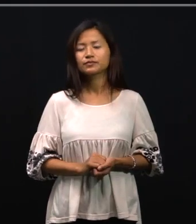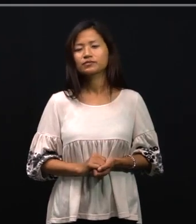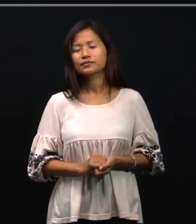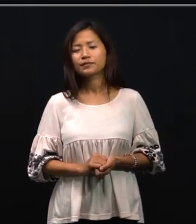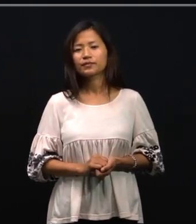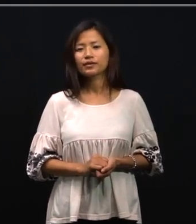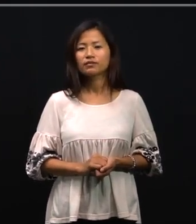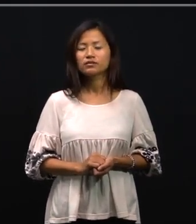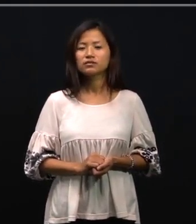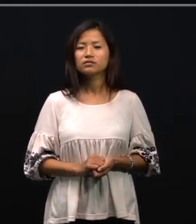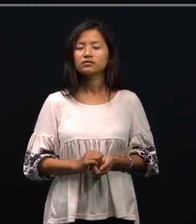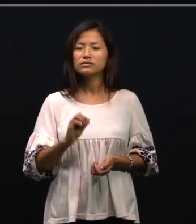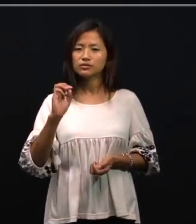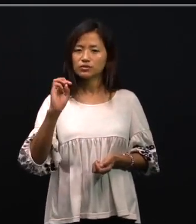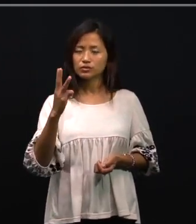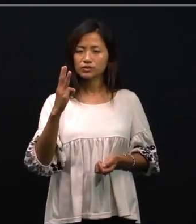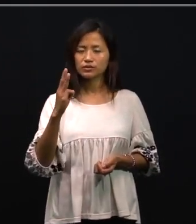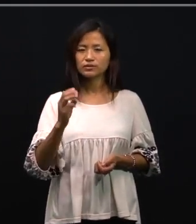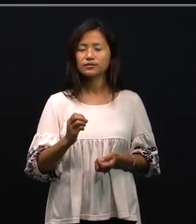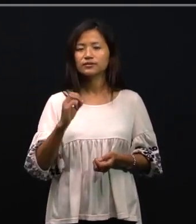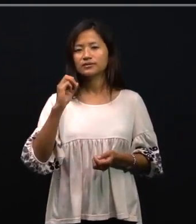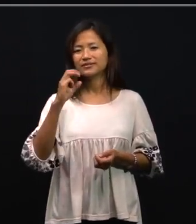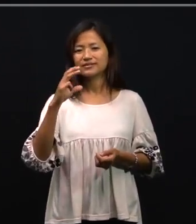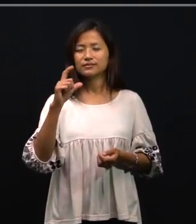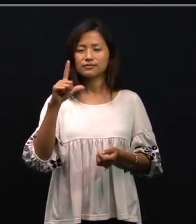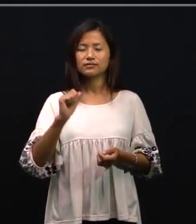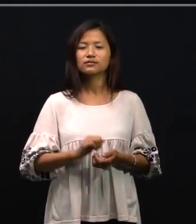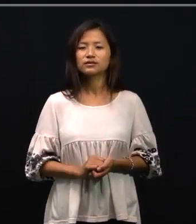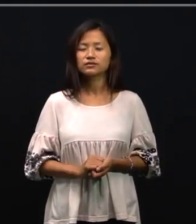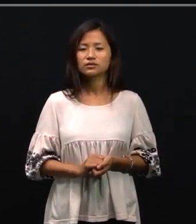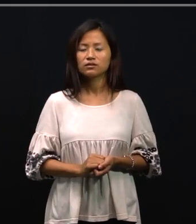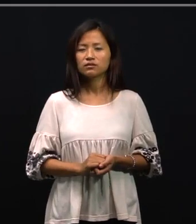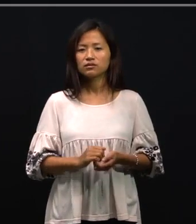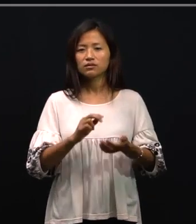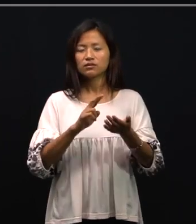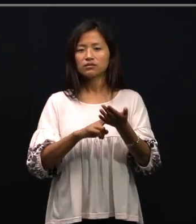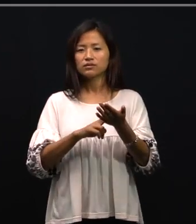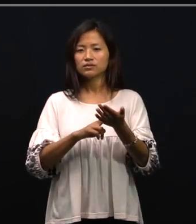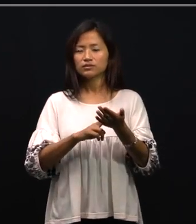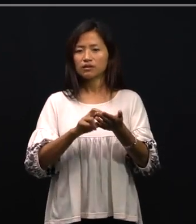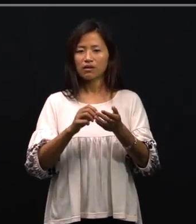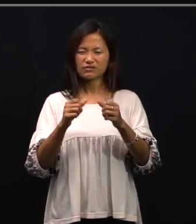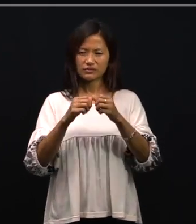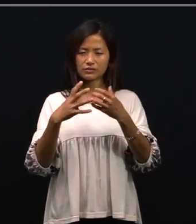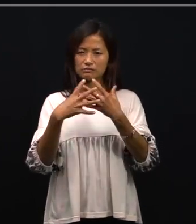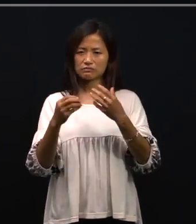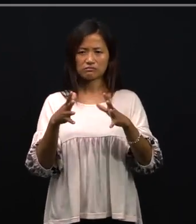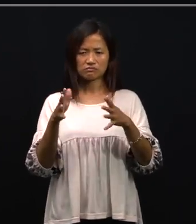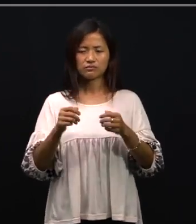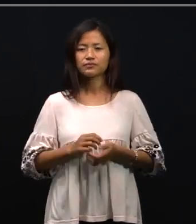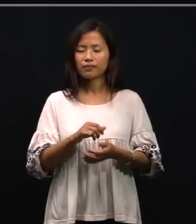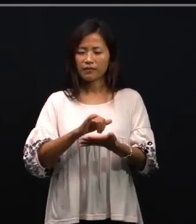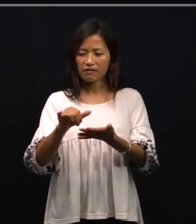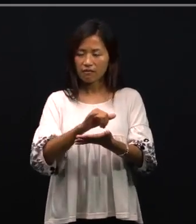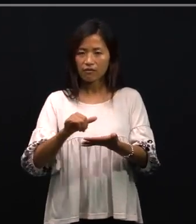there are three systems of classification: artificial system of classification and natural system of classification, then